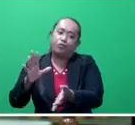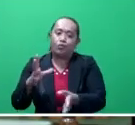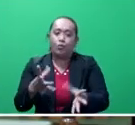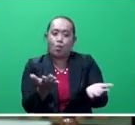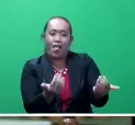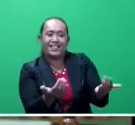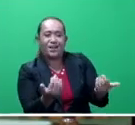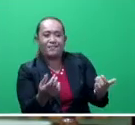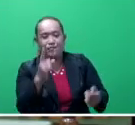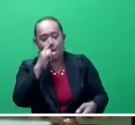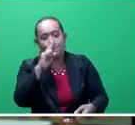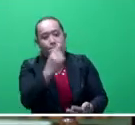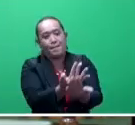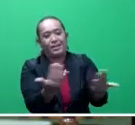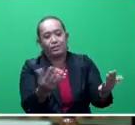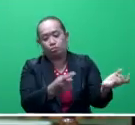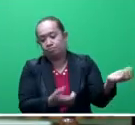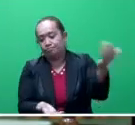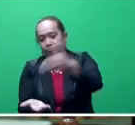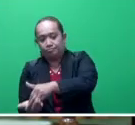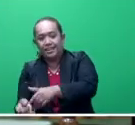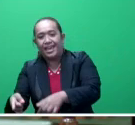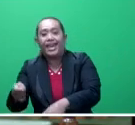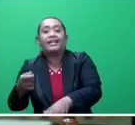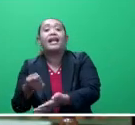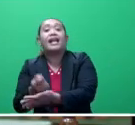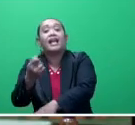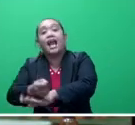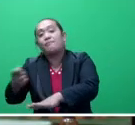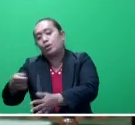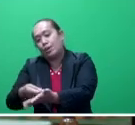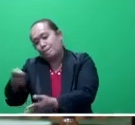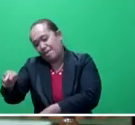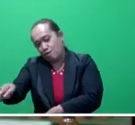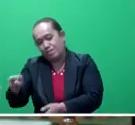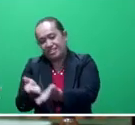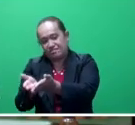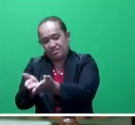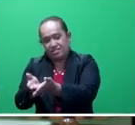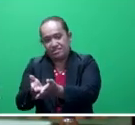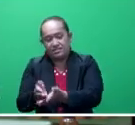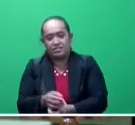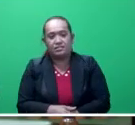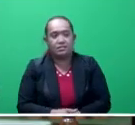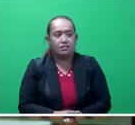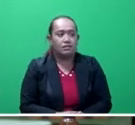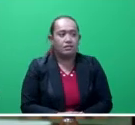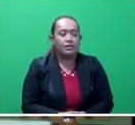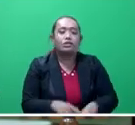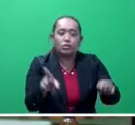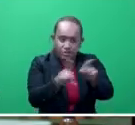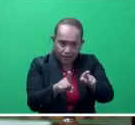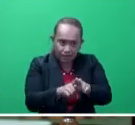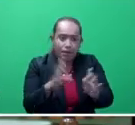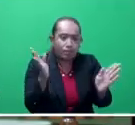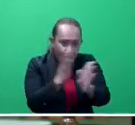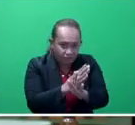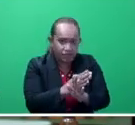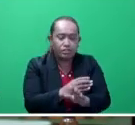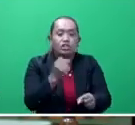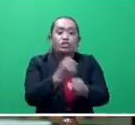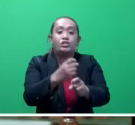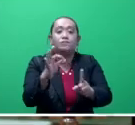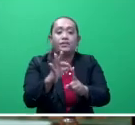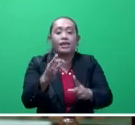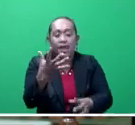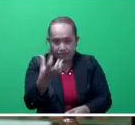eligible, the free medicine program will continue as well and will now apply to those people who visit these private GPs under the scheme.